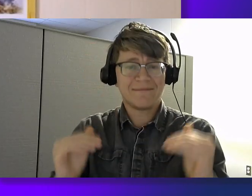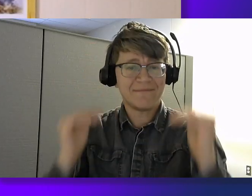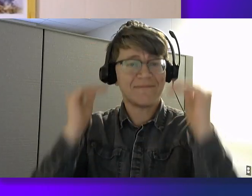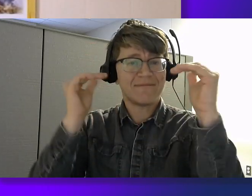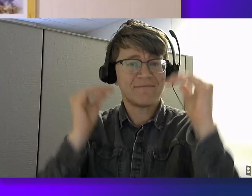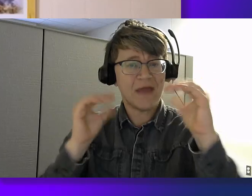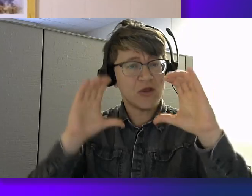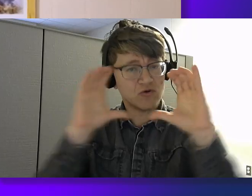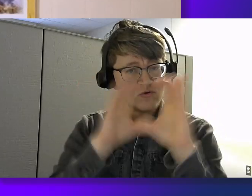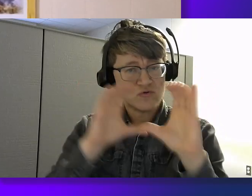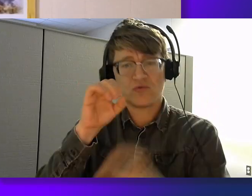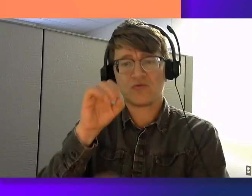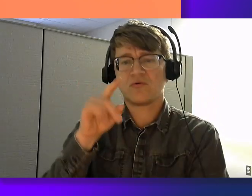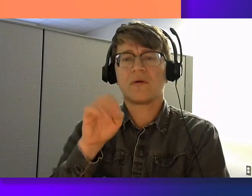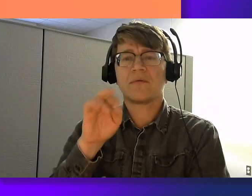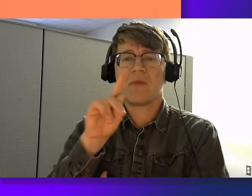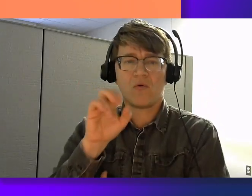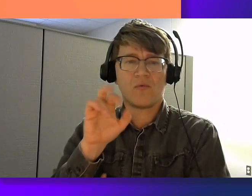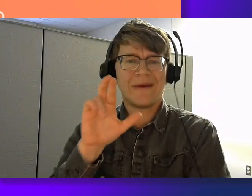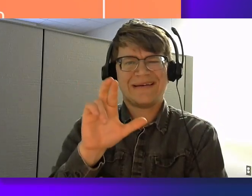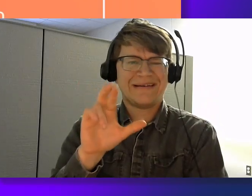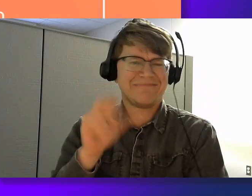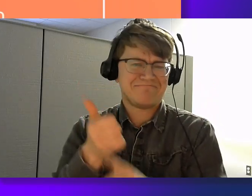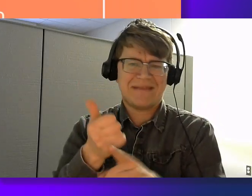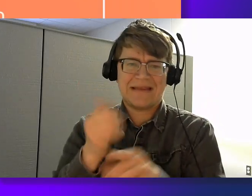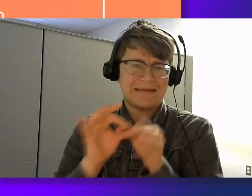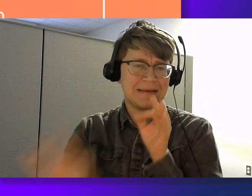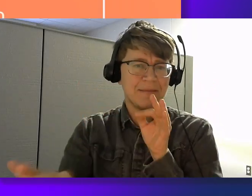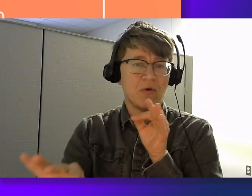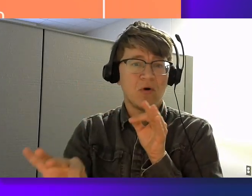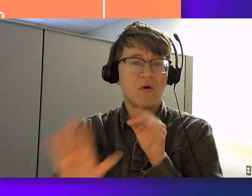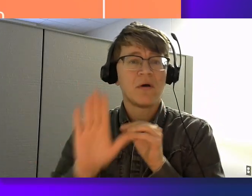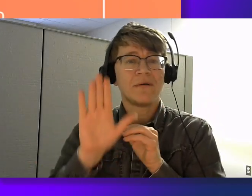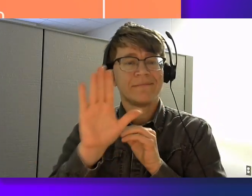complicated, but it's actually pretty simple. In the search engine, type